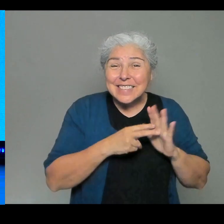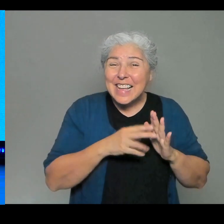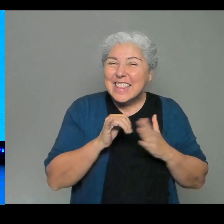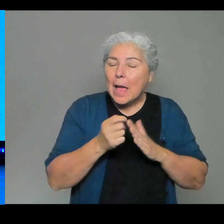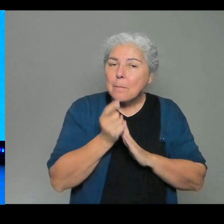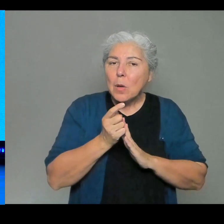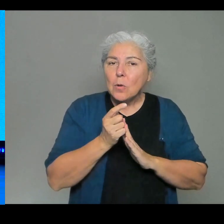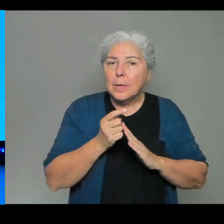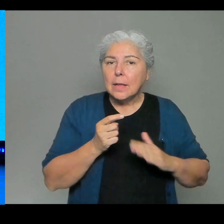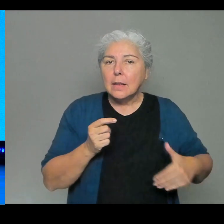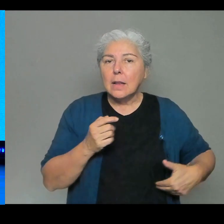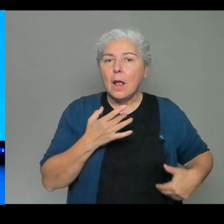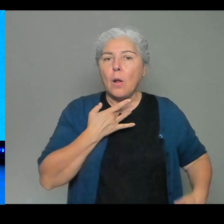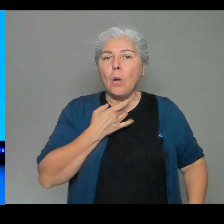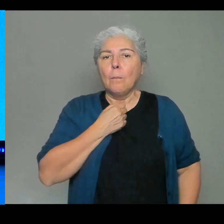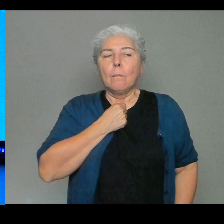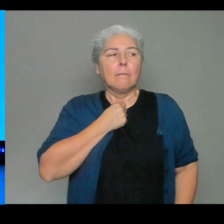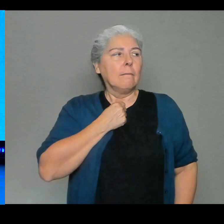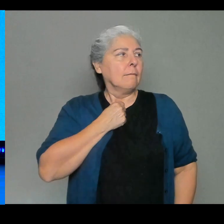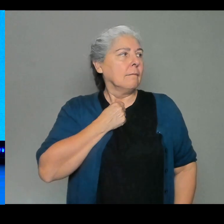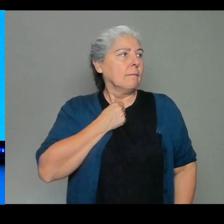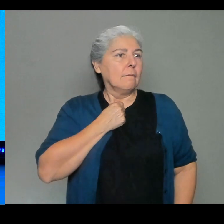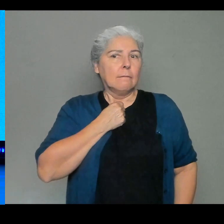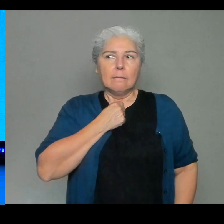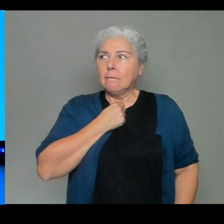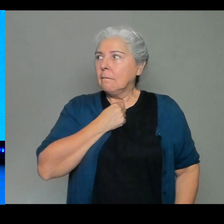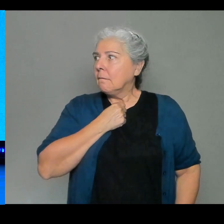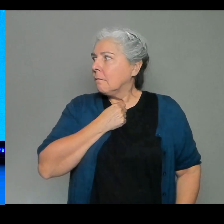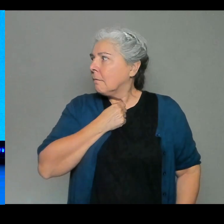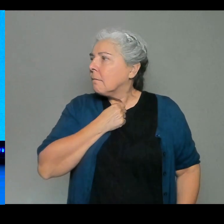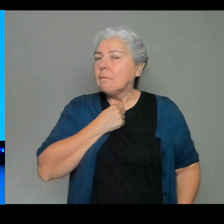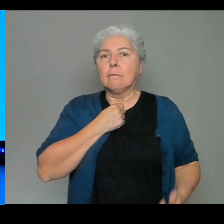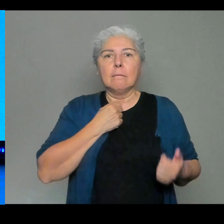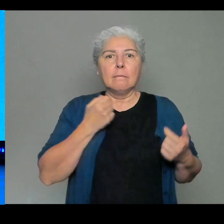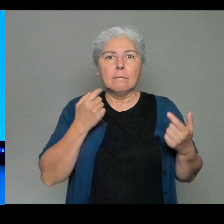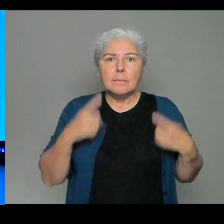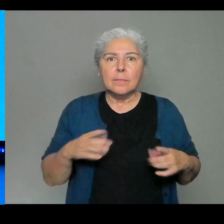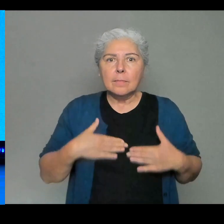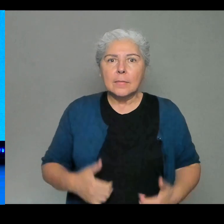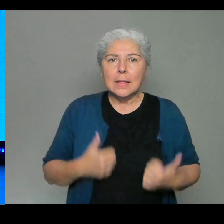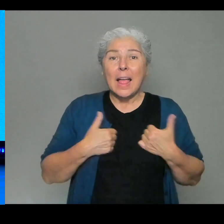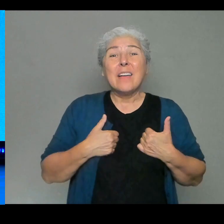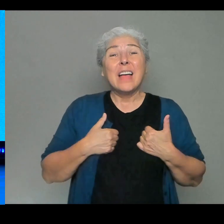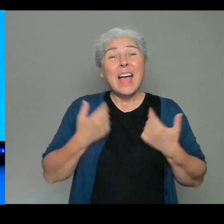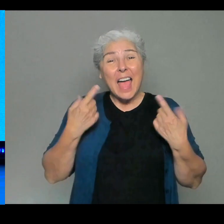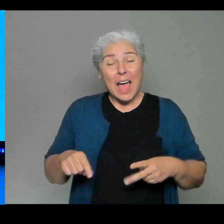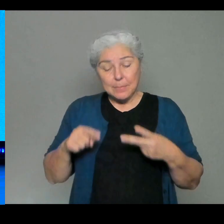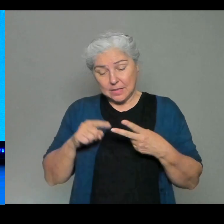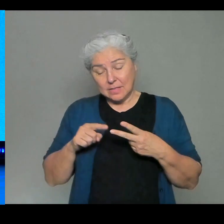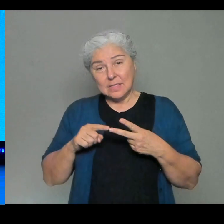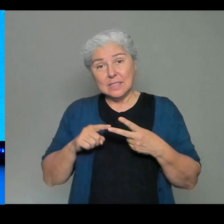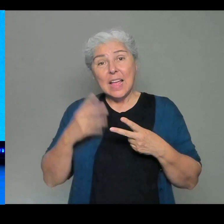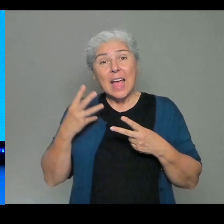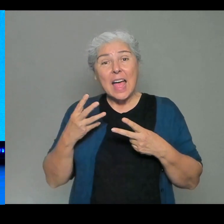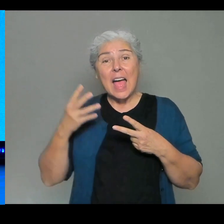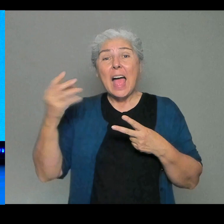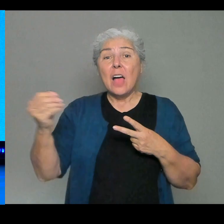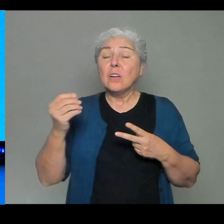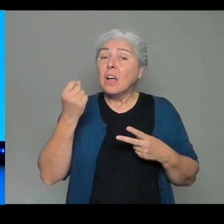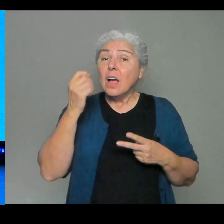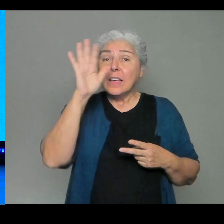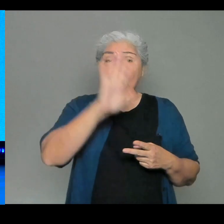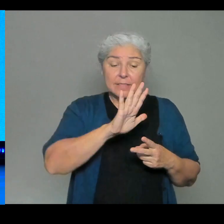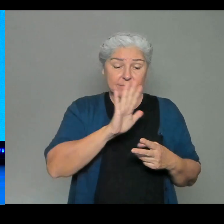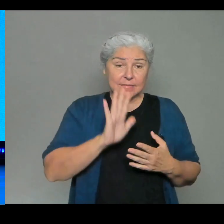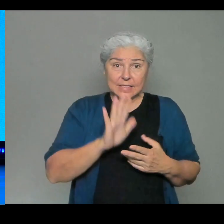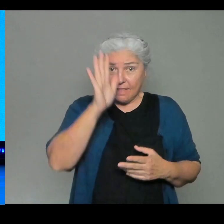Y'all know what I'm saying, right? Y'all, it's just that moment where you think, what am I doing with my life? That's what this dude did. He went out. His